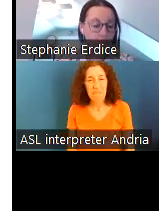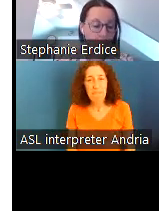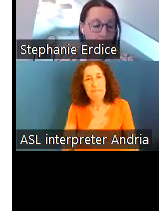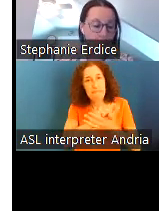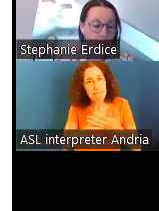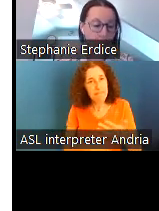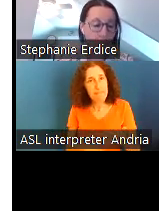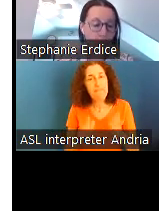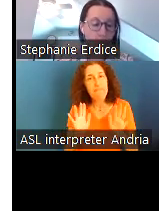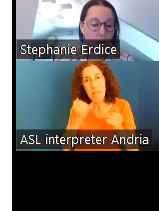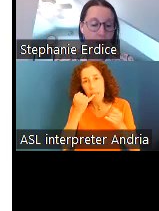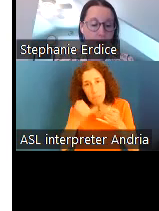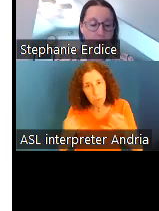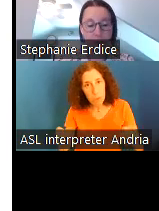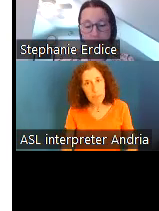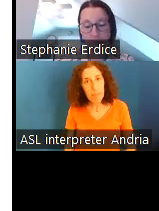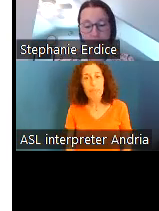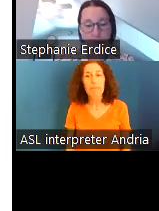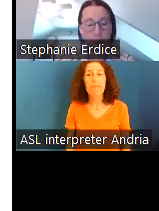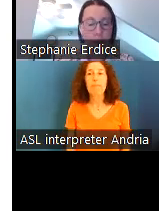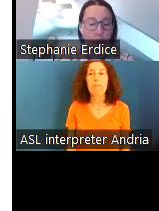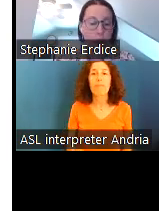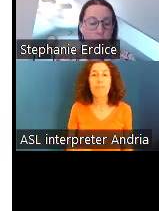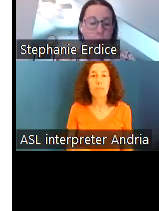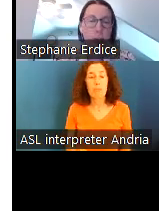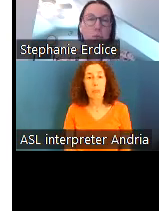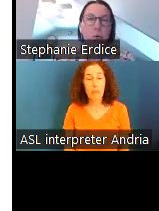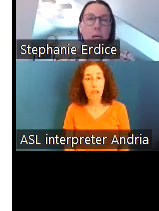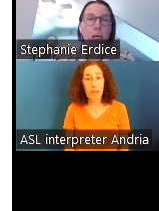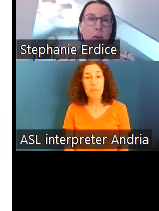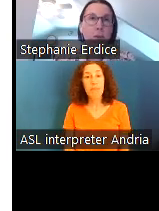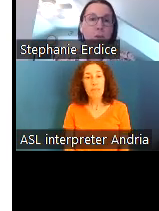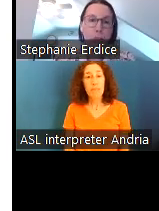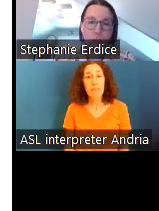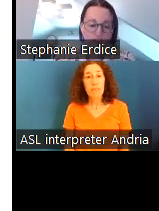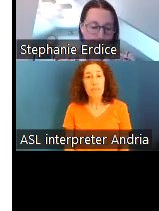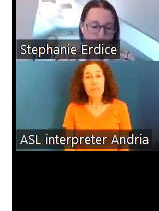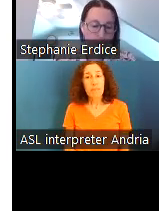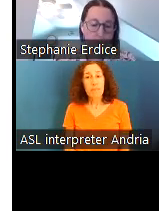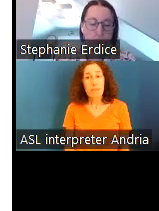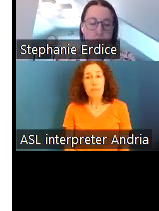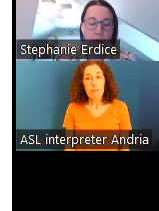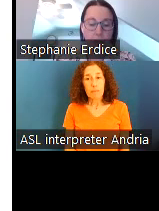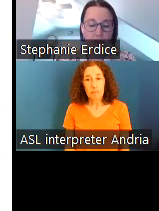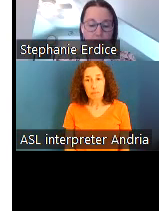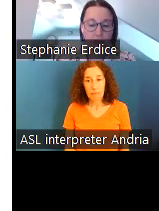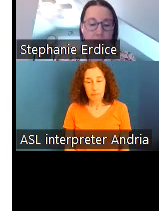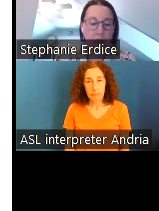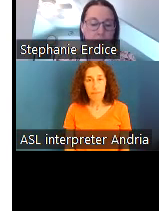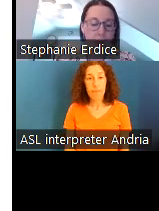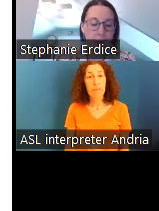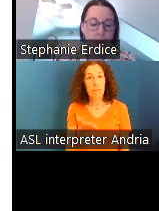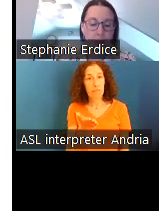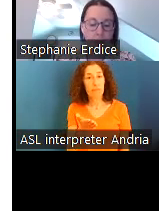So let's talk about and define ethics as well. So if you look up the definition of